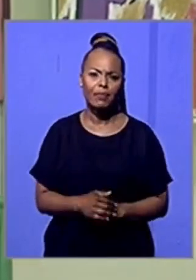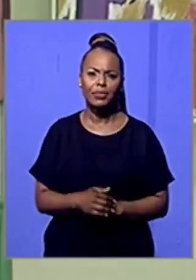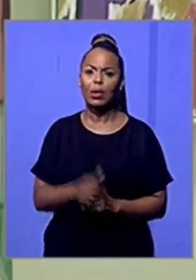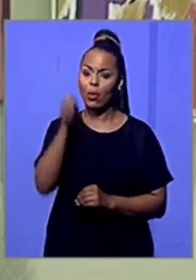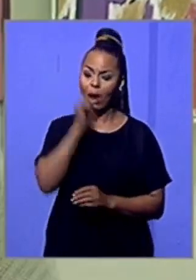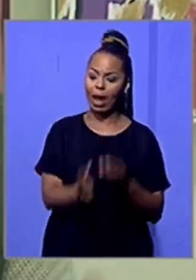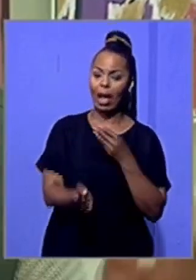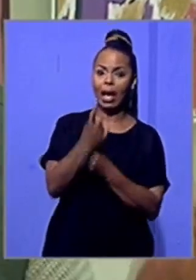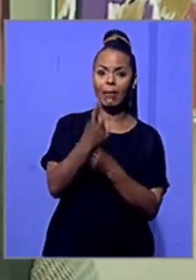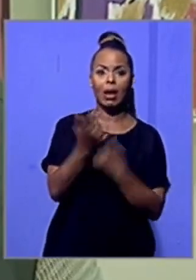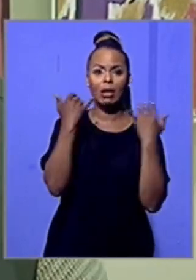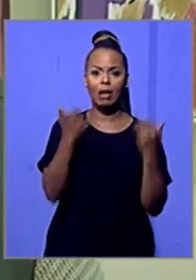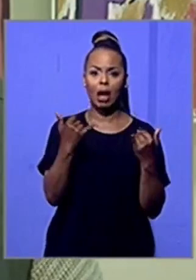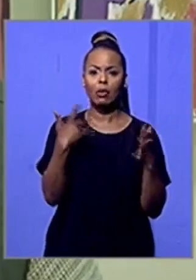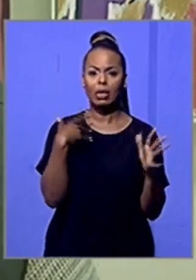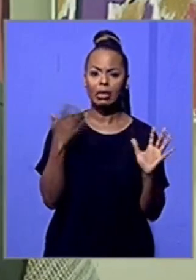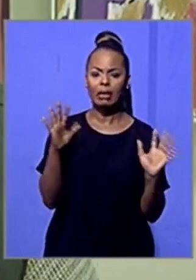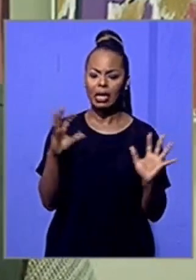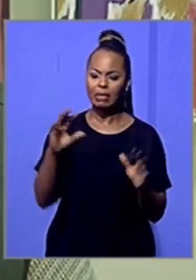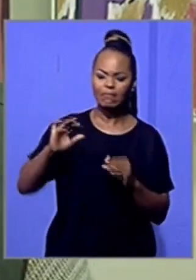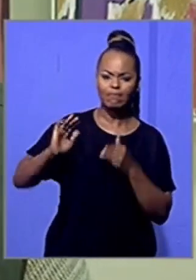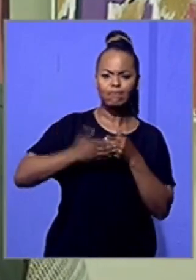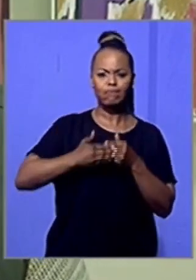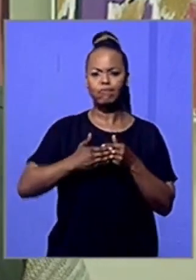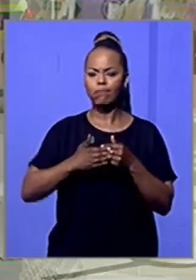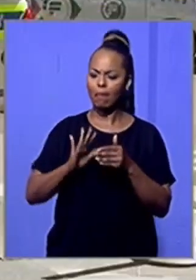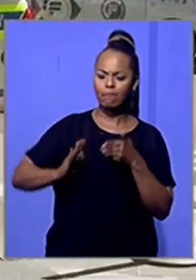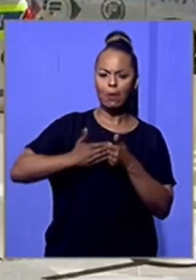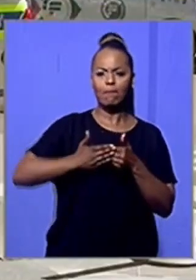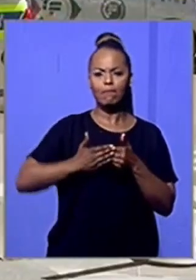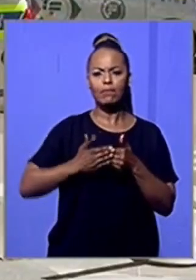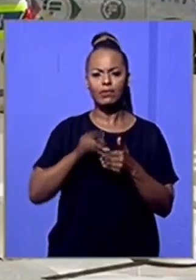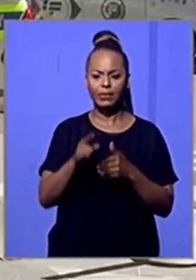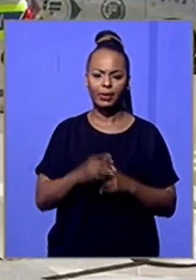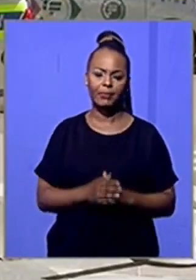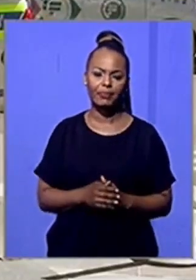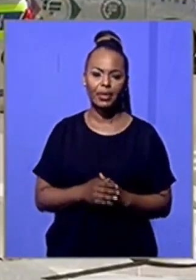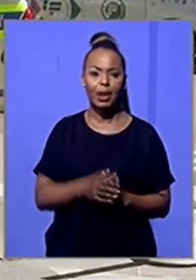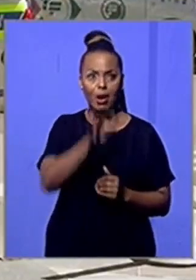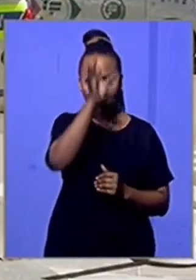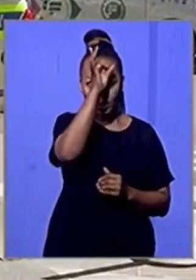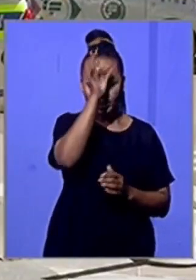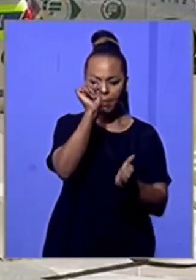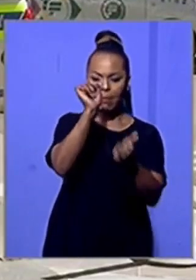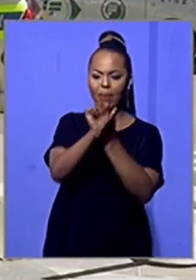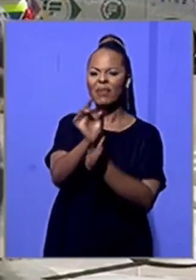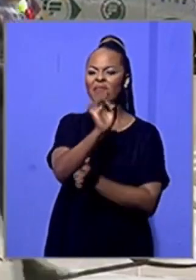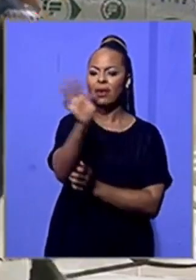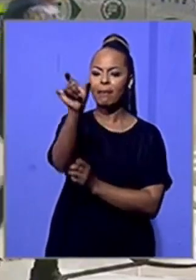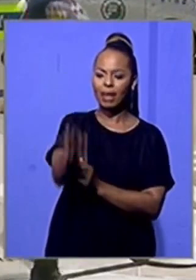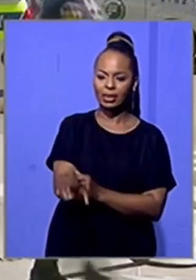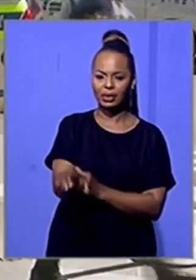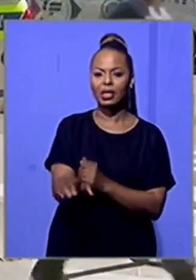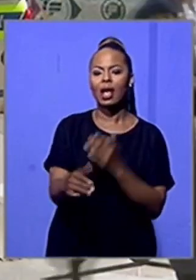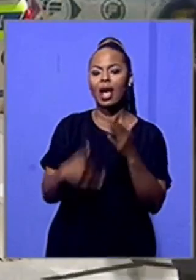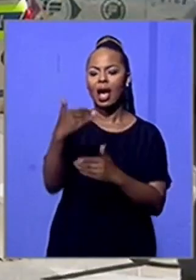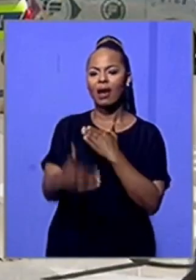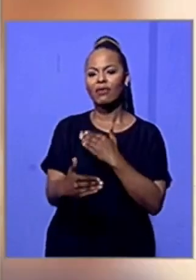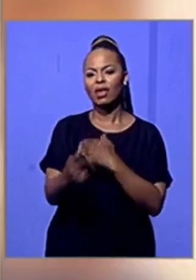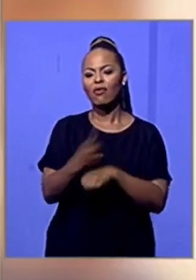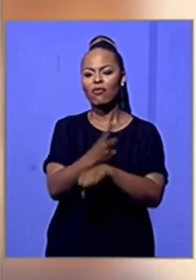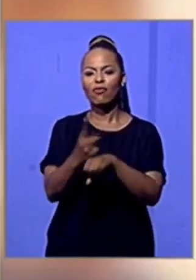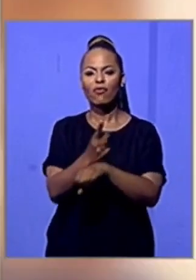that happened, we all just grabbed the doors and closed the doors. Mapodisi a ile a tshwara mmelaelwa a le esi morago ga diura di le